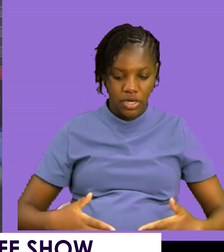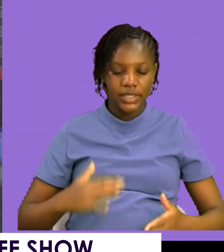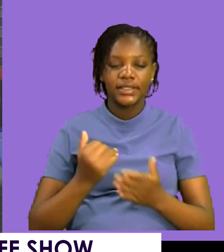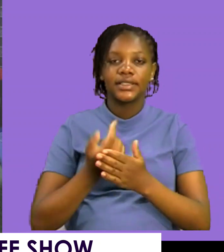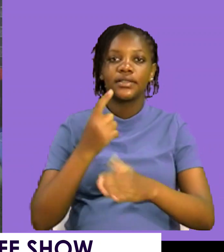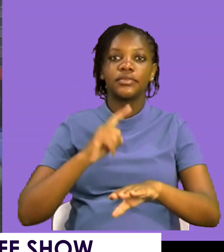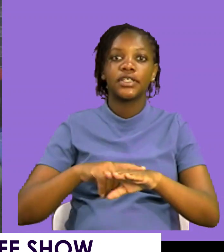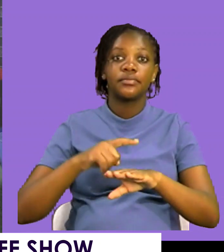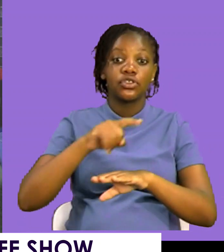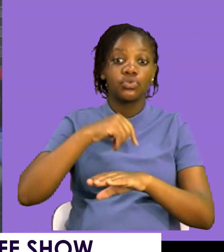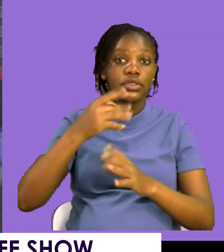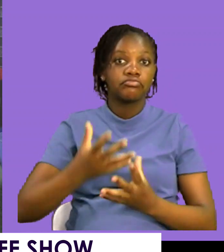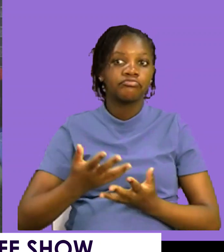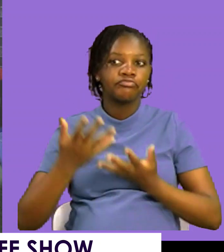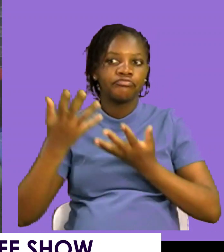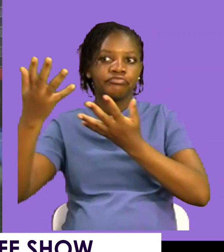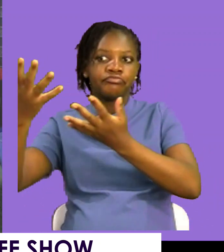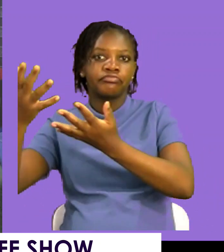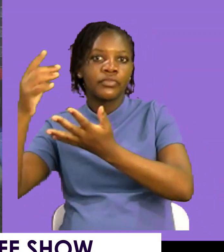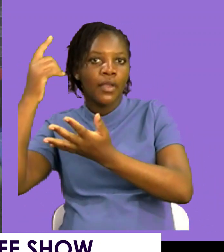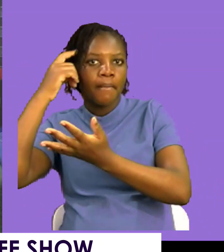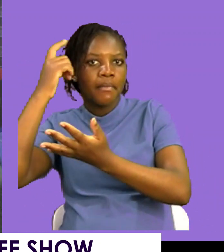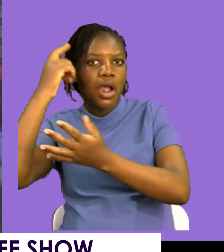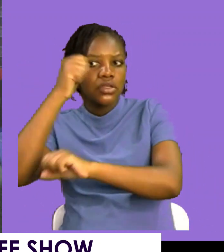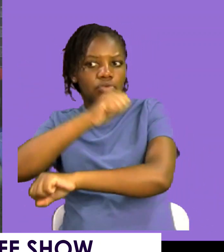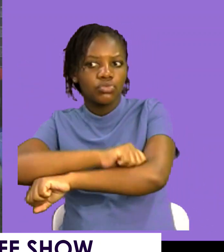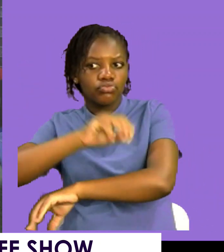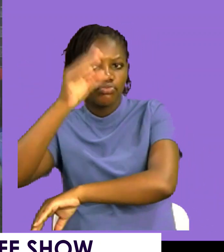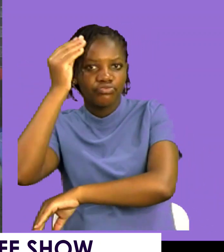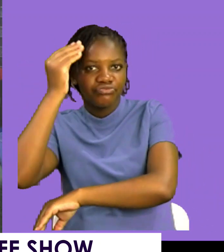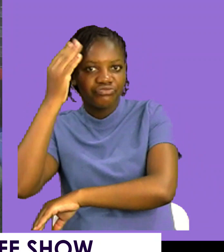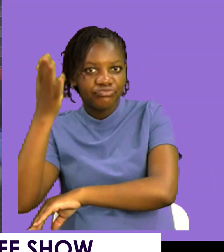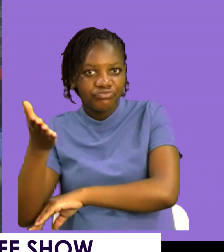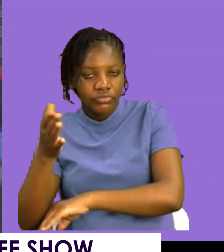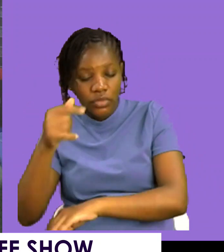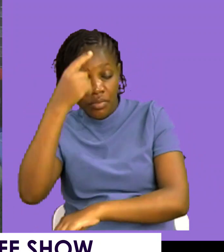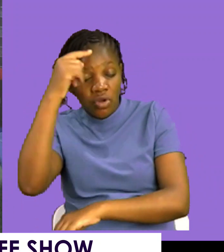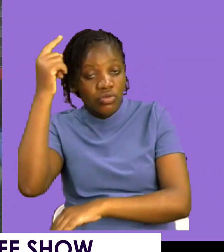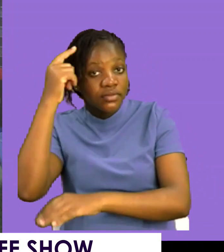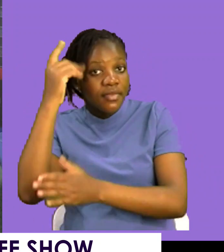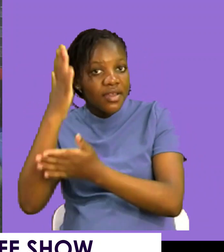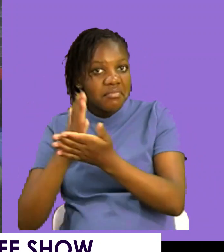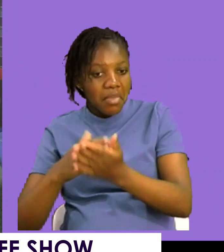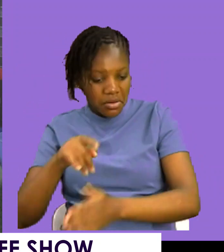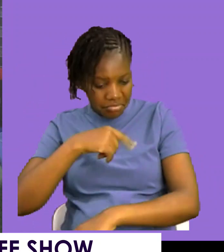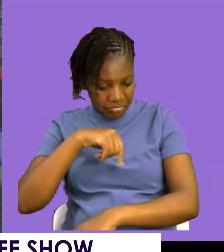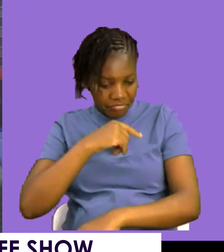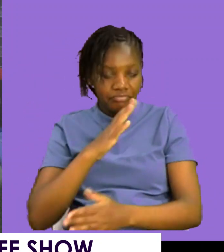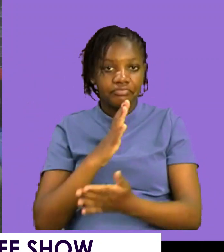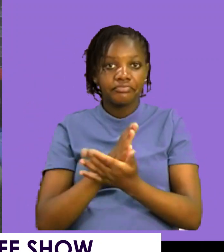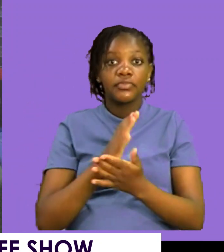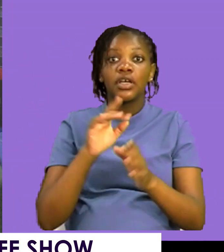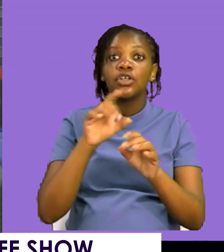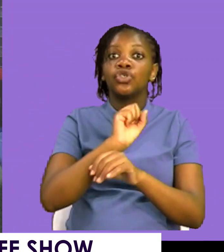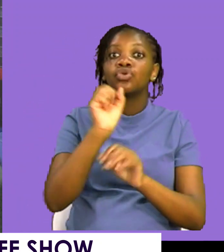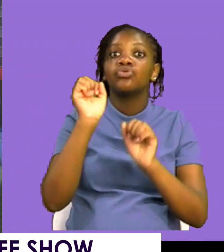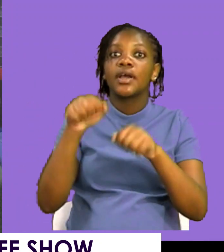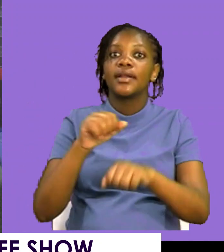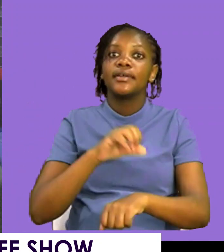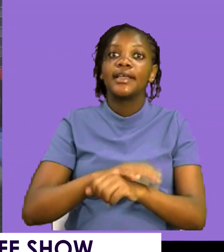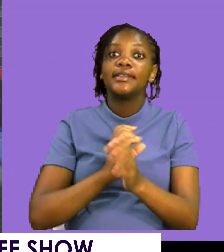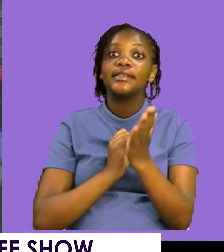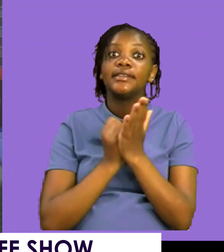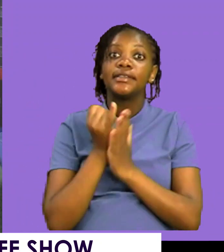mind to school. The mind is part and parcel of the soul. We take it to school so that it gets